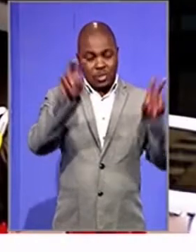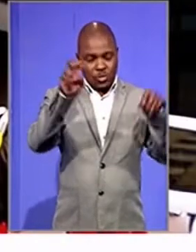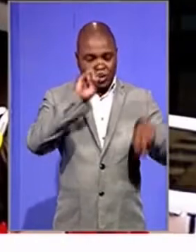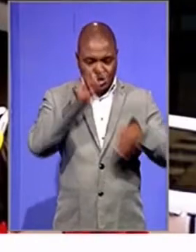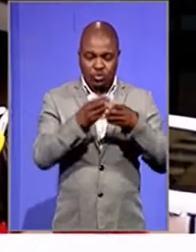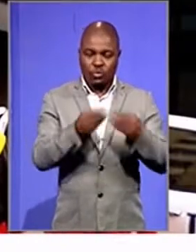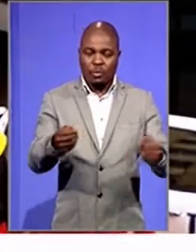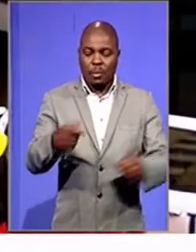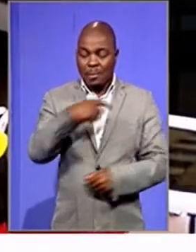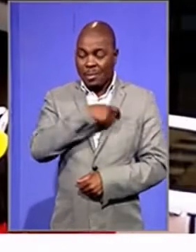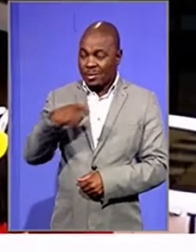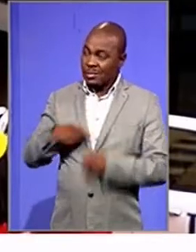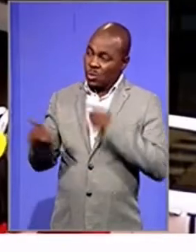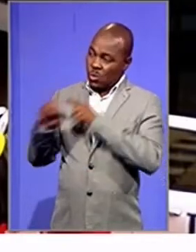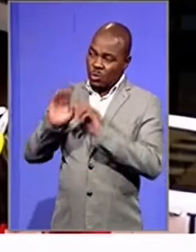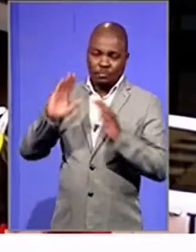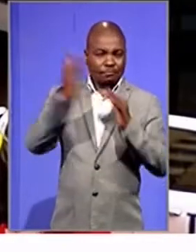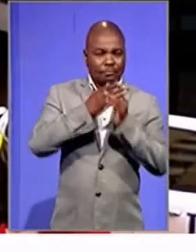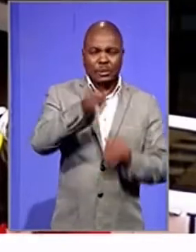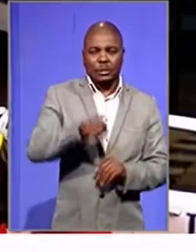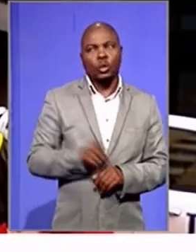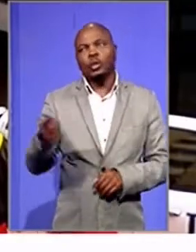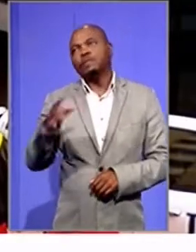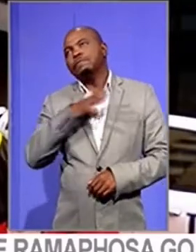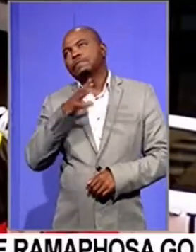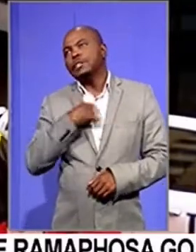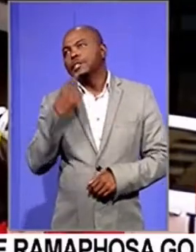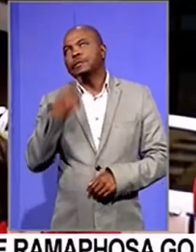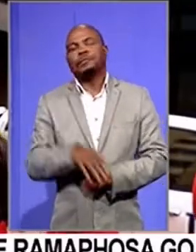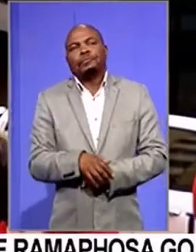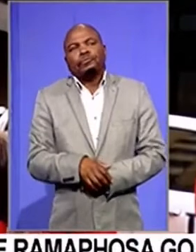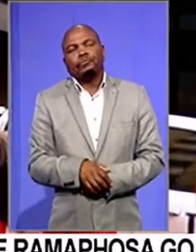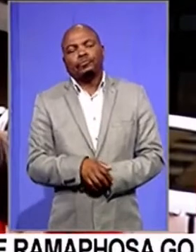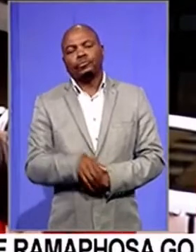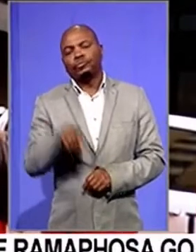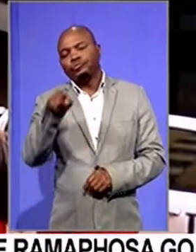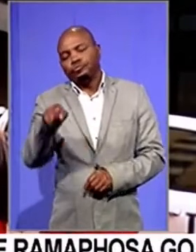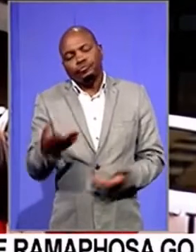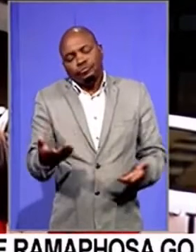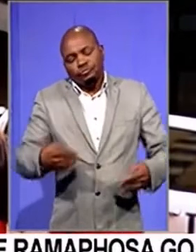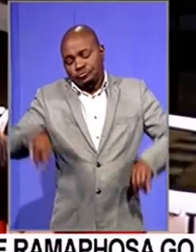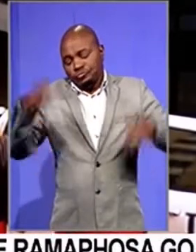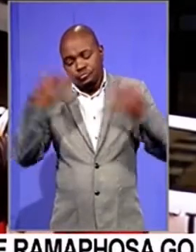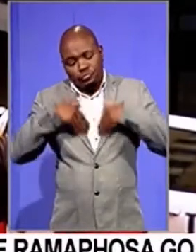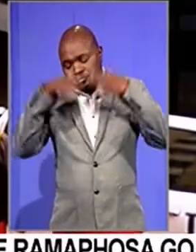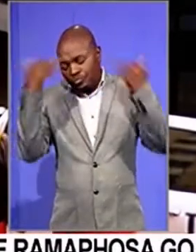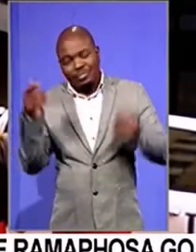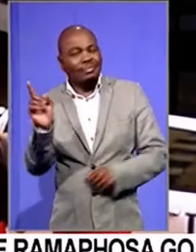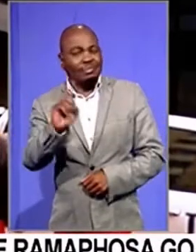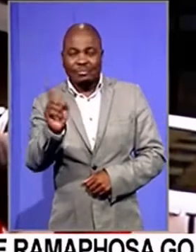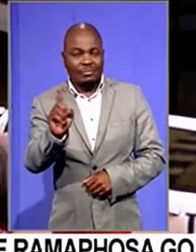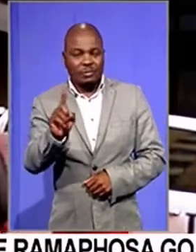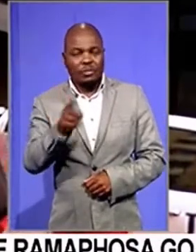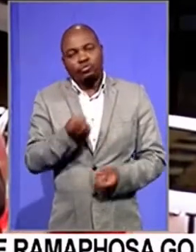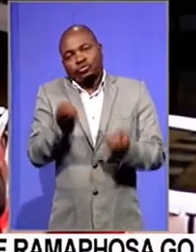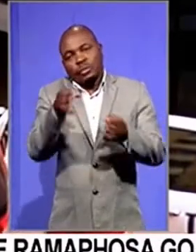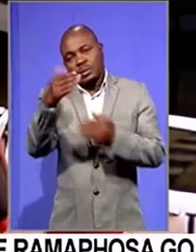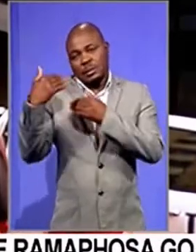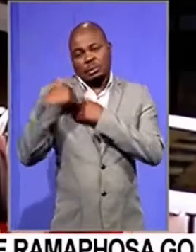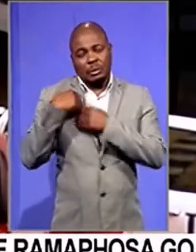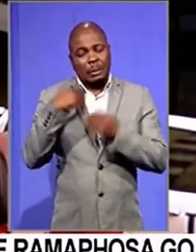The president must have to intervene. He can't just throw his hand in the air and say certain ministers are responsible.